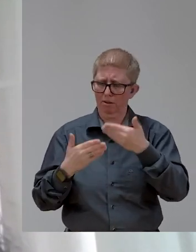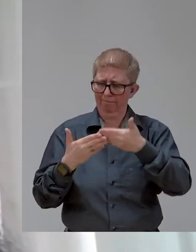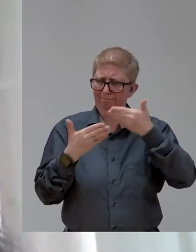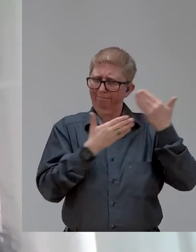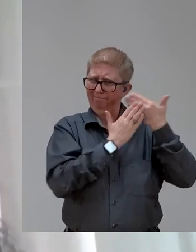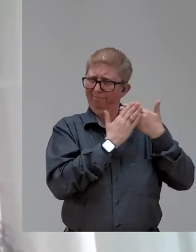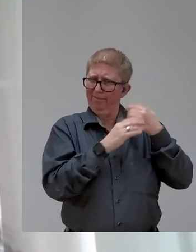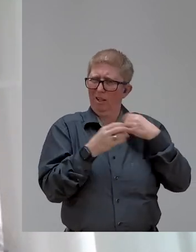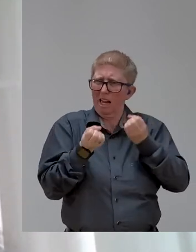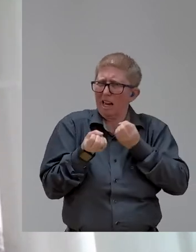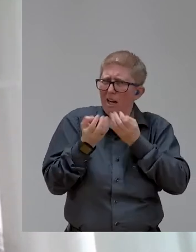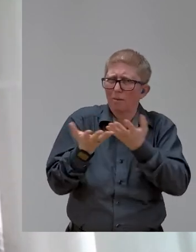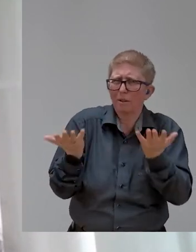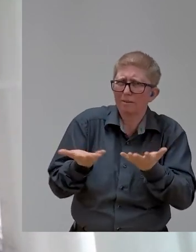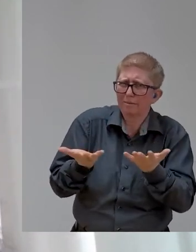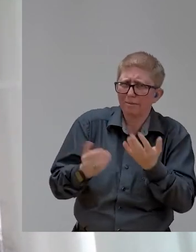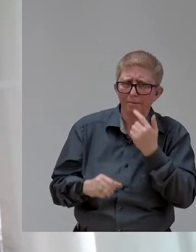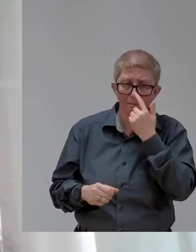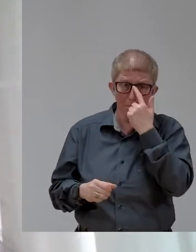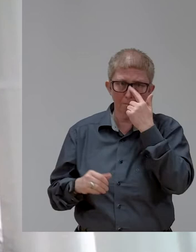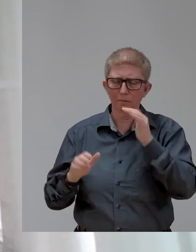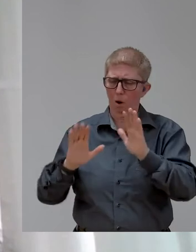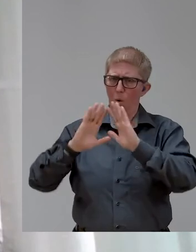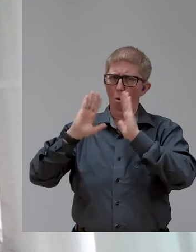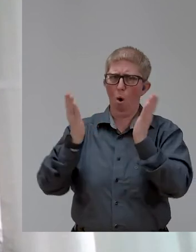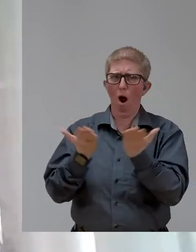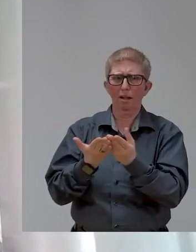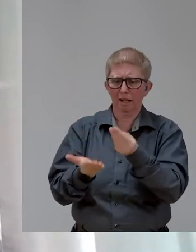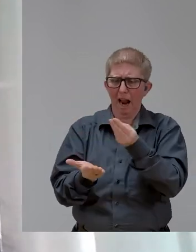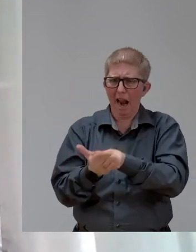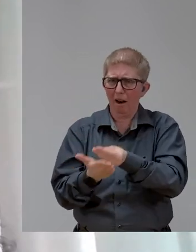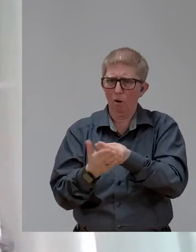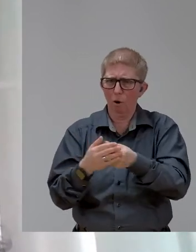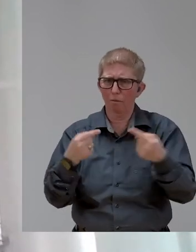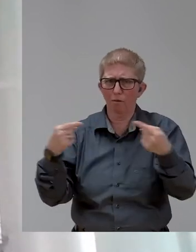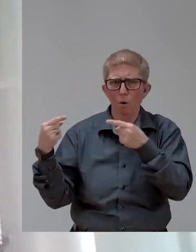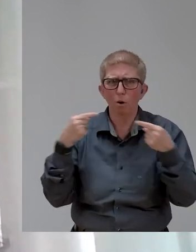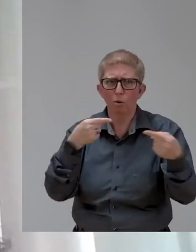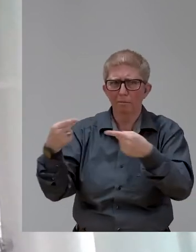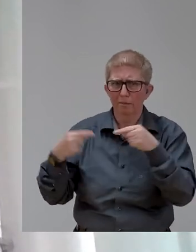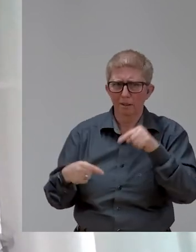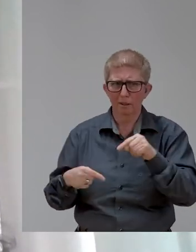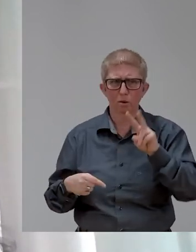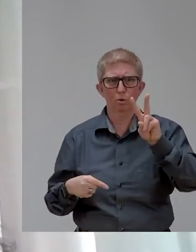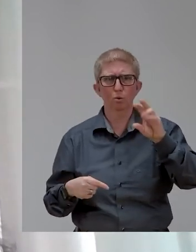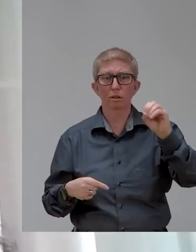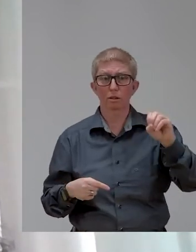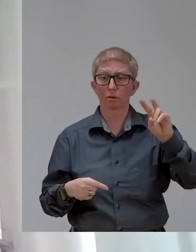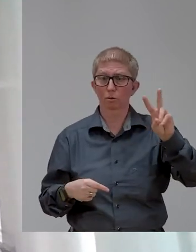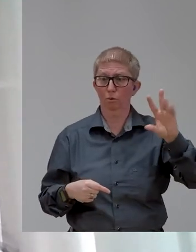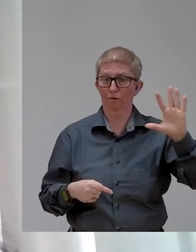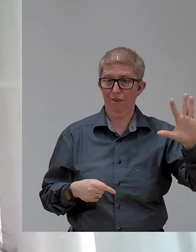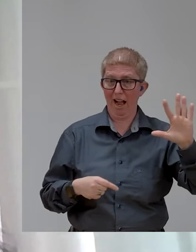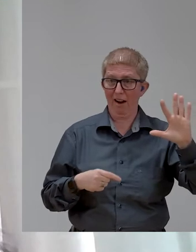the World Economic Forum, by 2025, employers will divide work between machines and